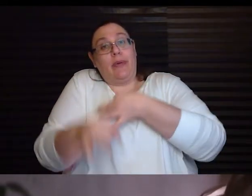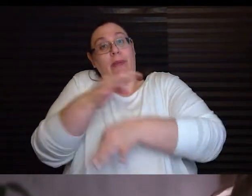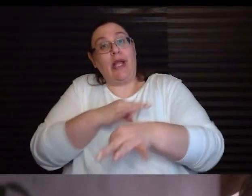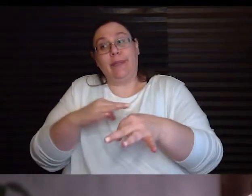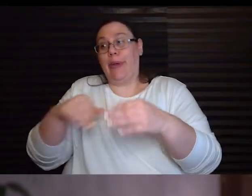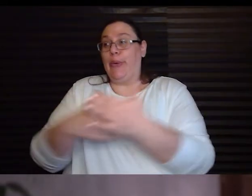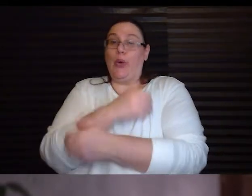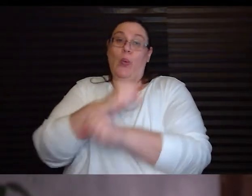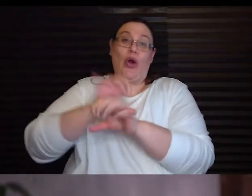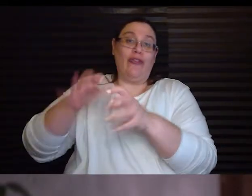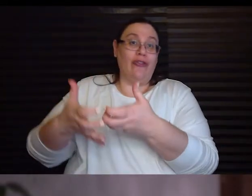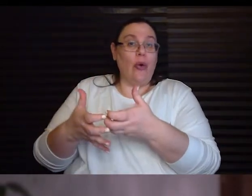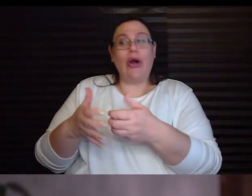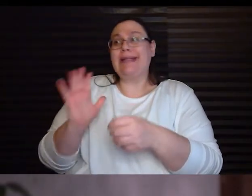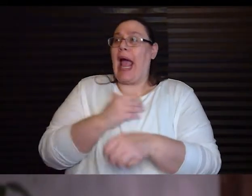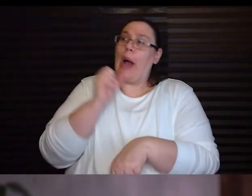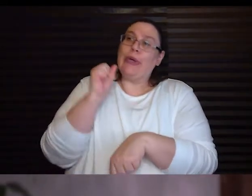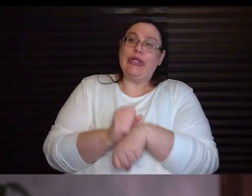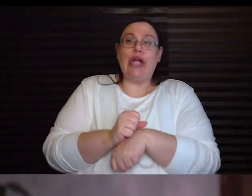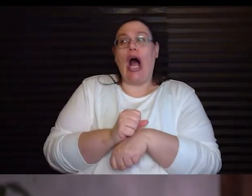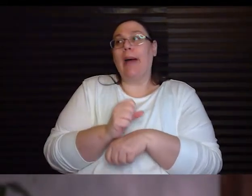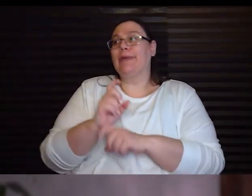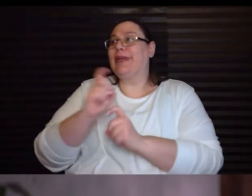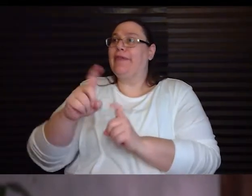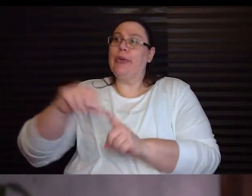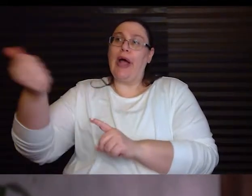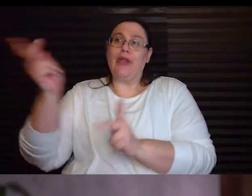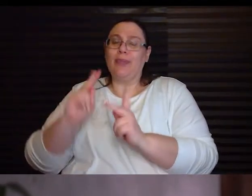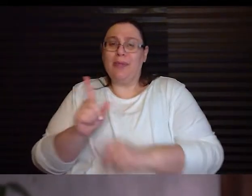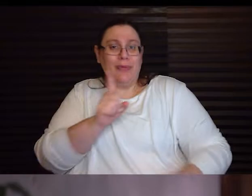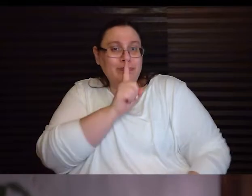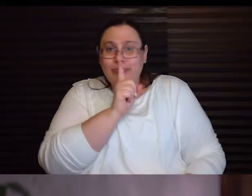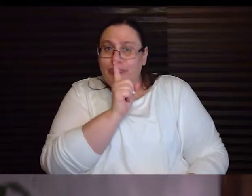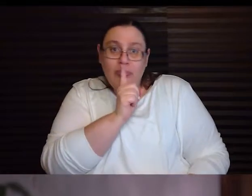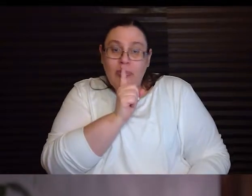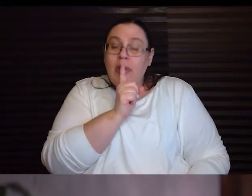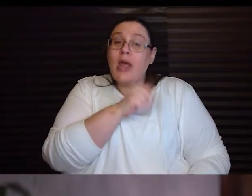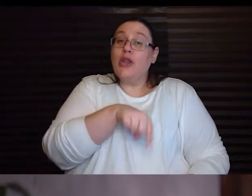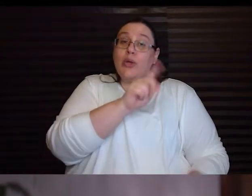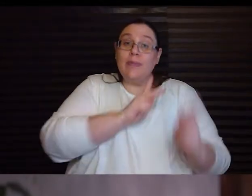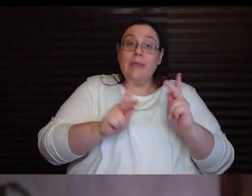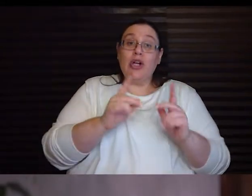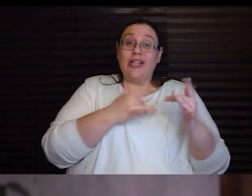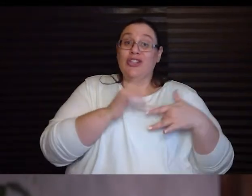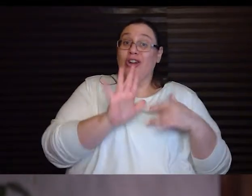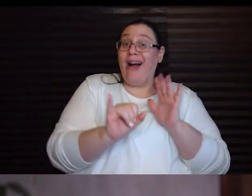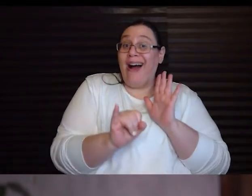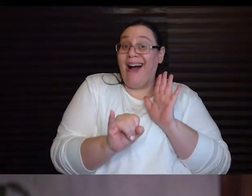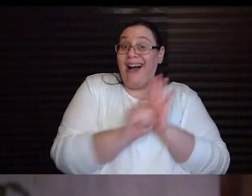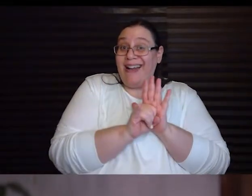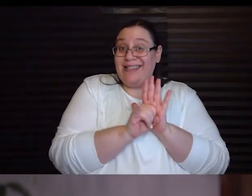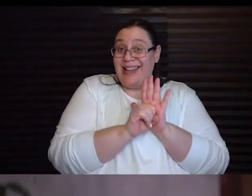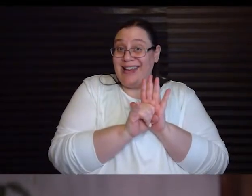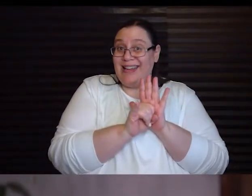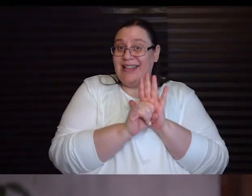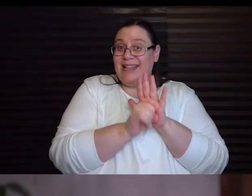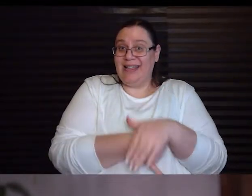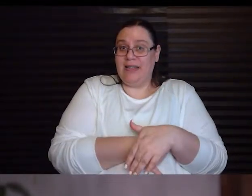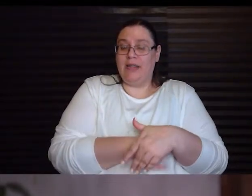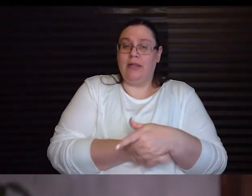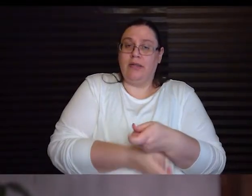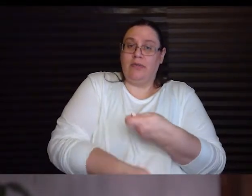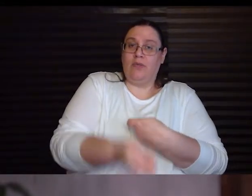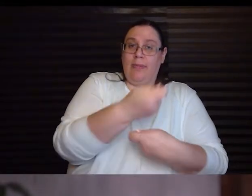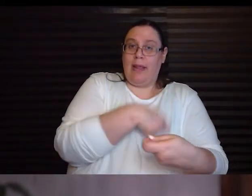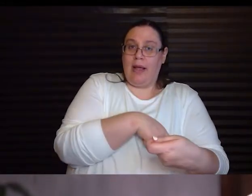new workforce. Their jobs will go to migrants, for example. They worry that their identity will be